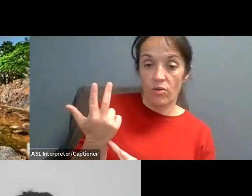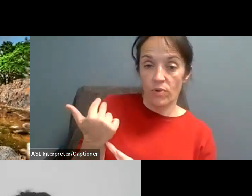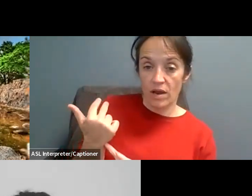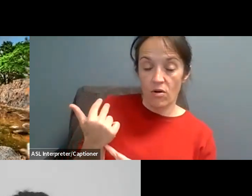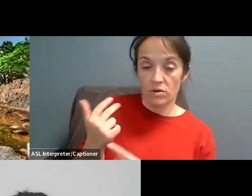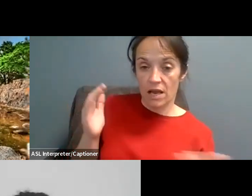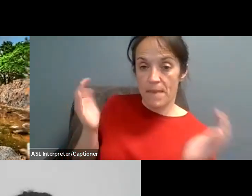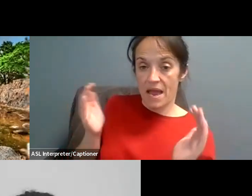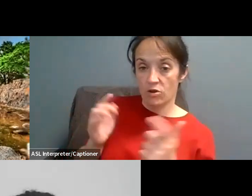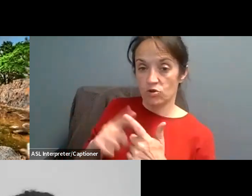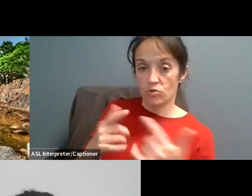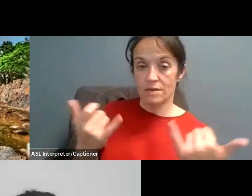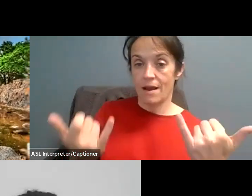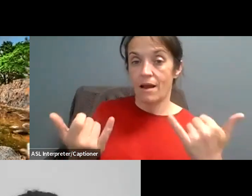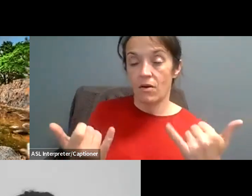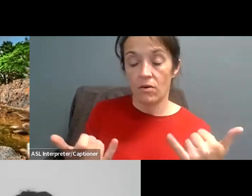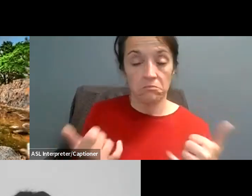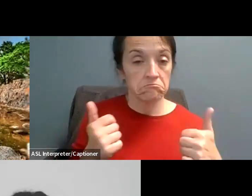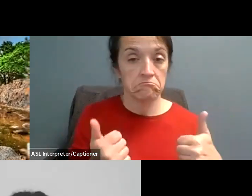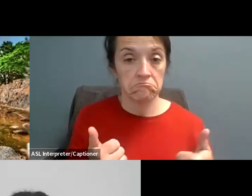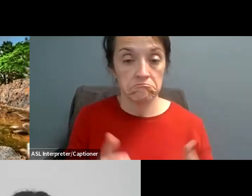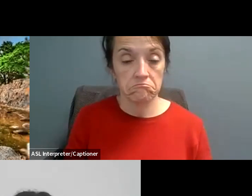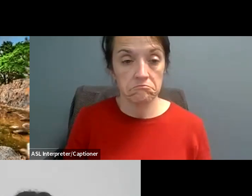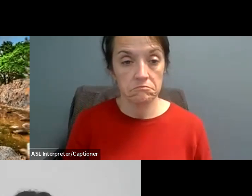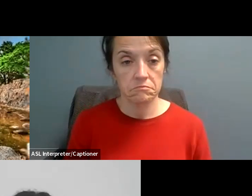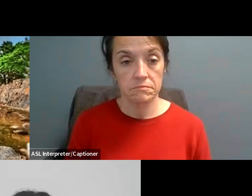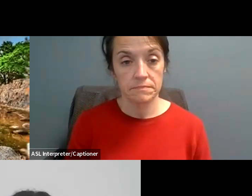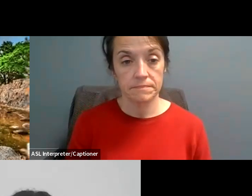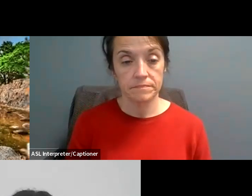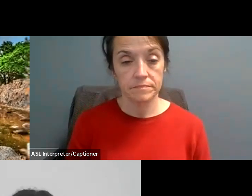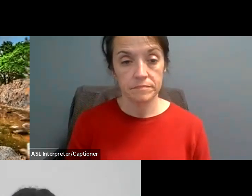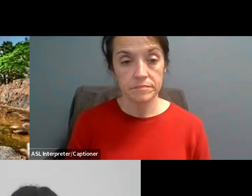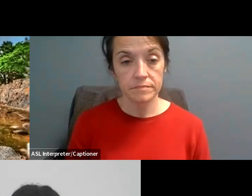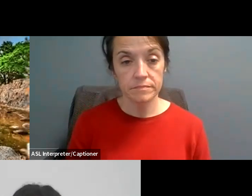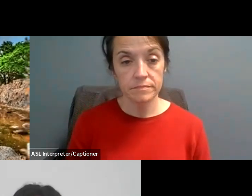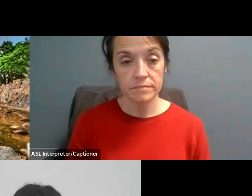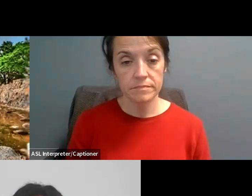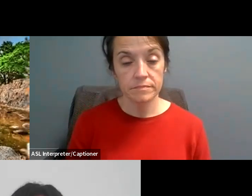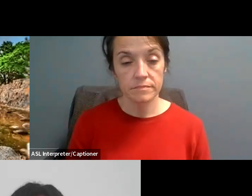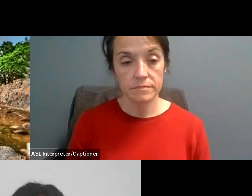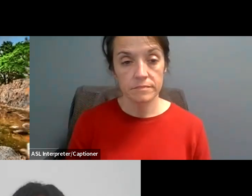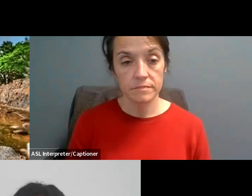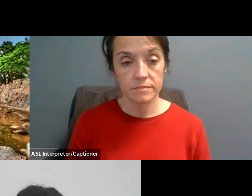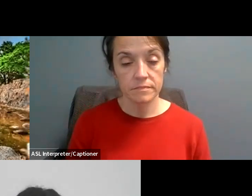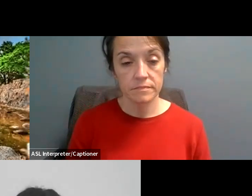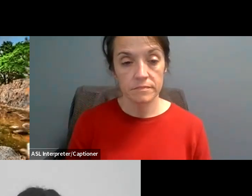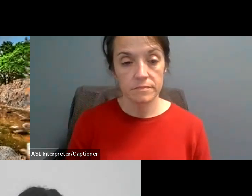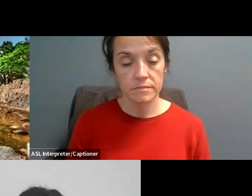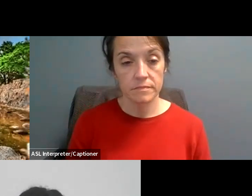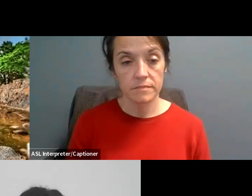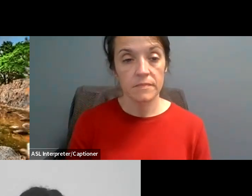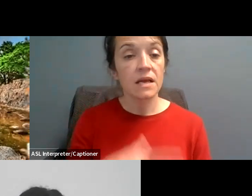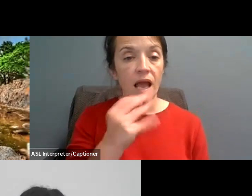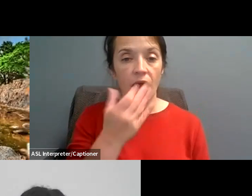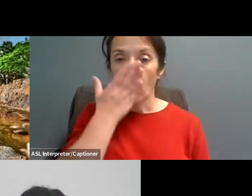plan of work? And I also appreciate including those little short and long-term priority updates when the plan of work is not